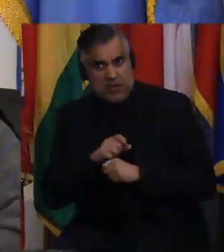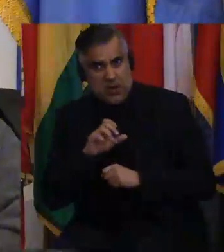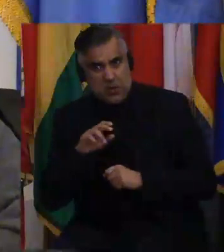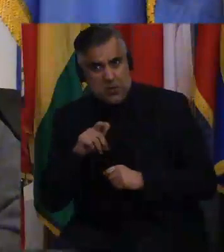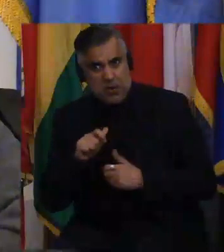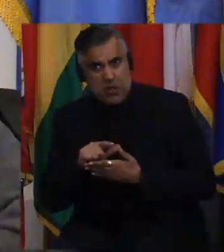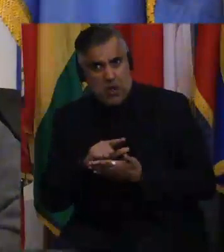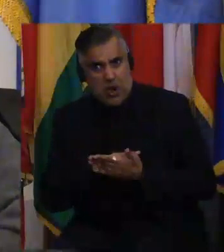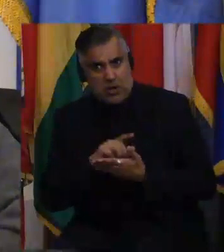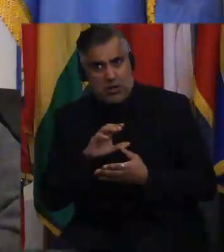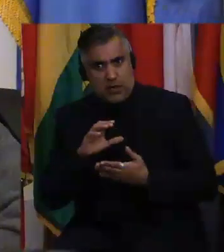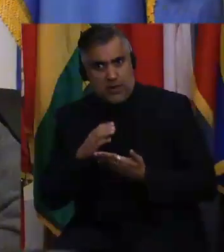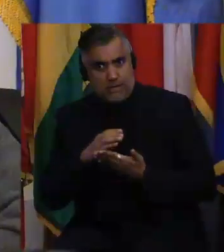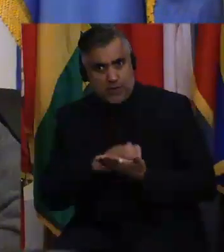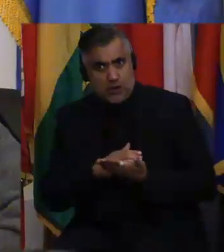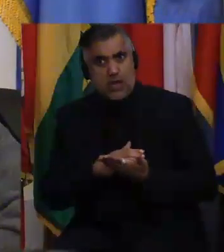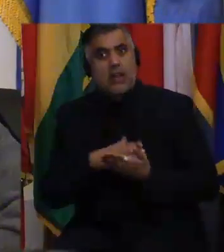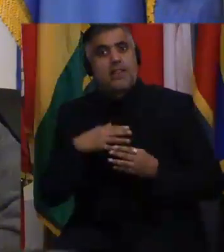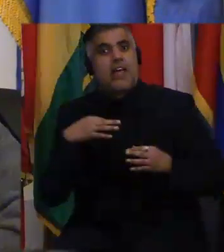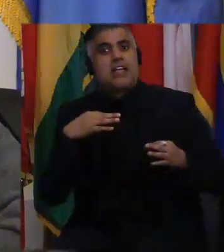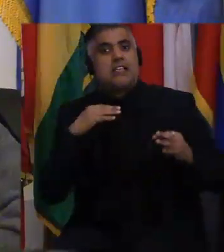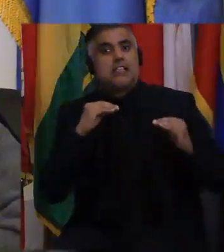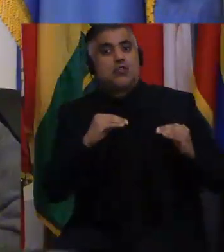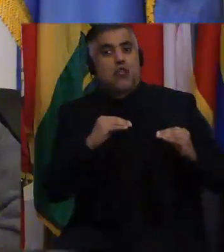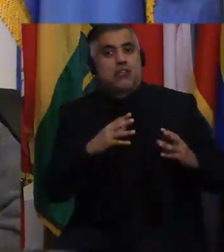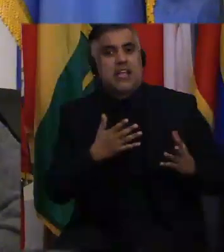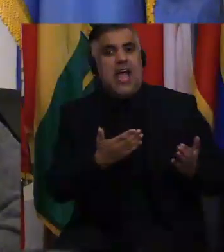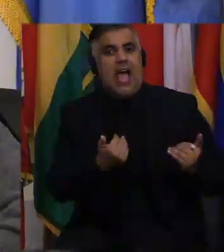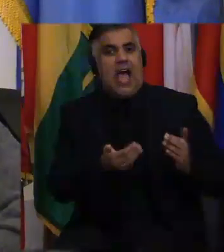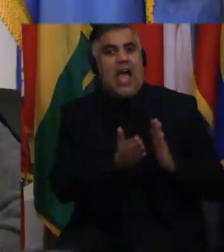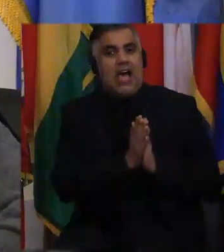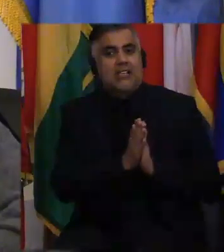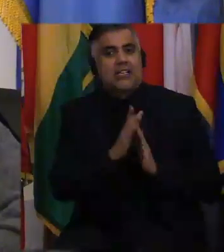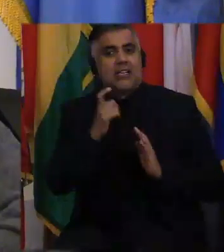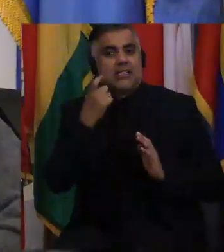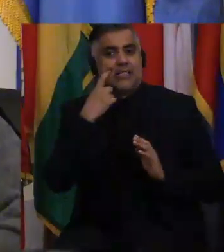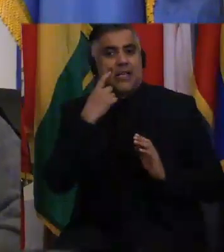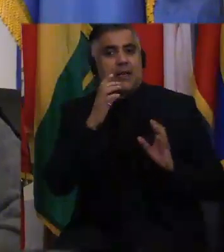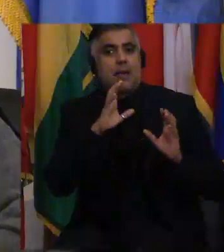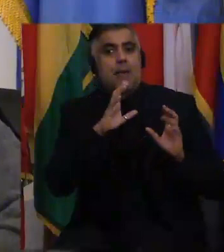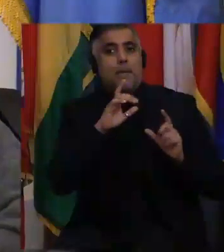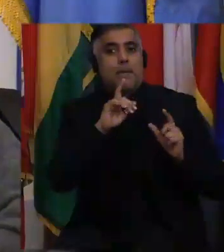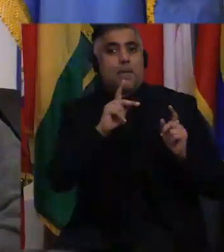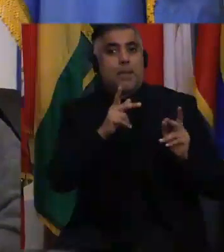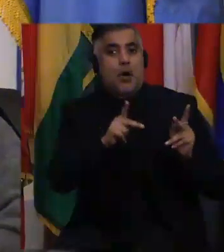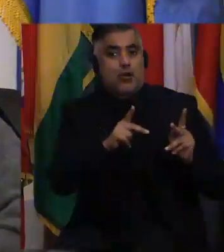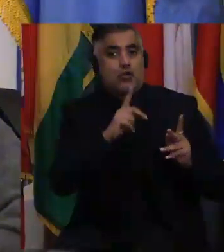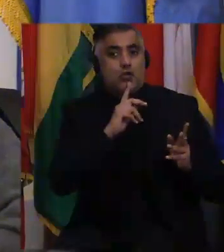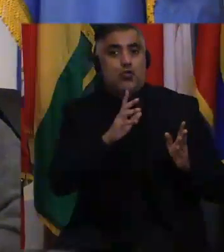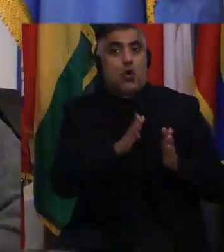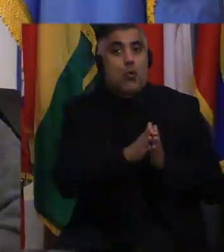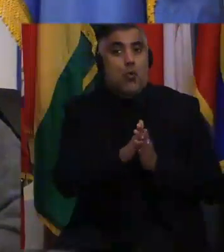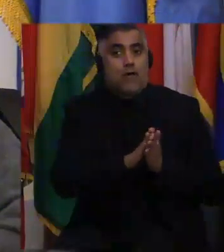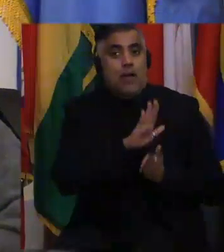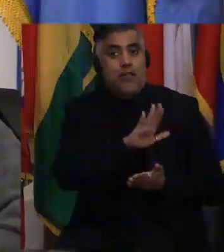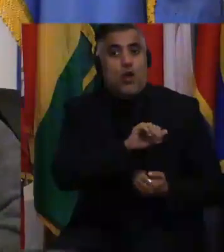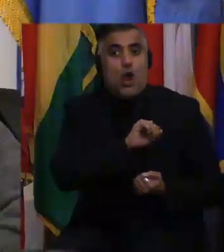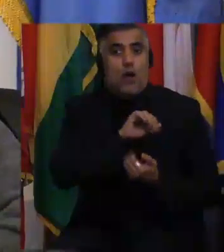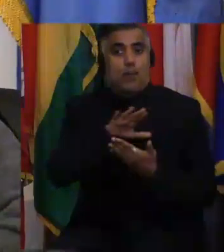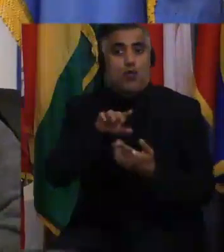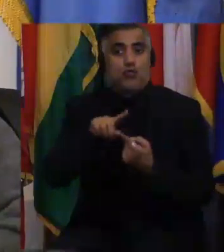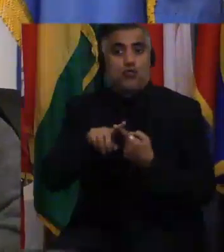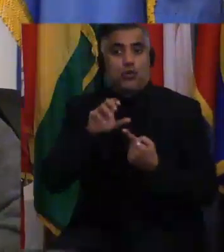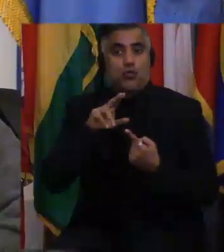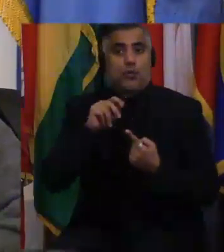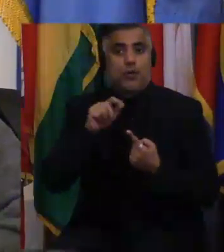convention that instructs, that asks states parties to actually modify their approach to the